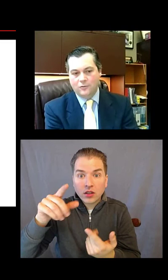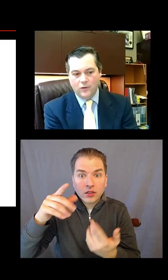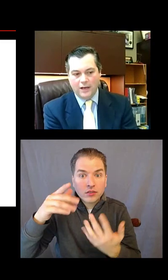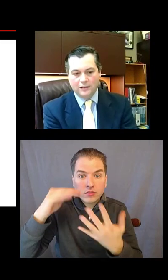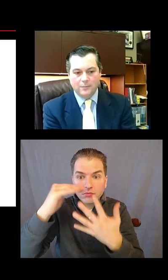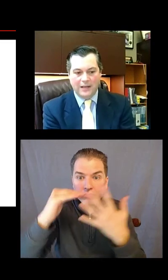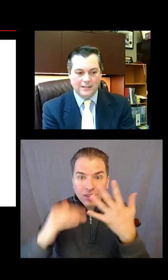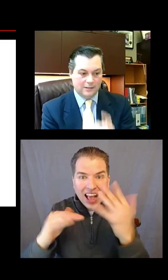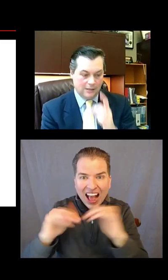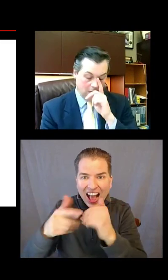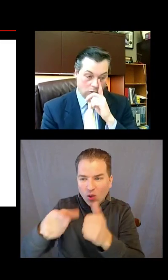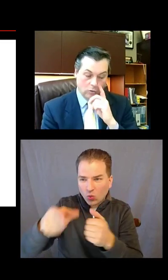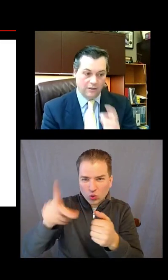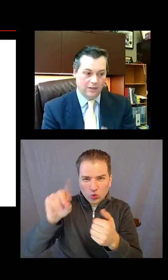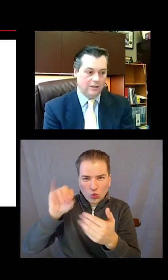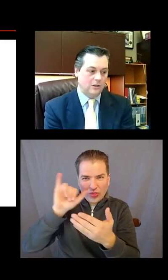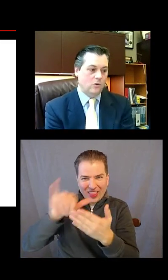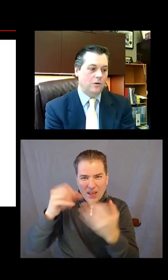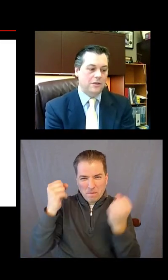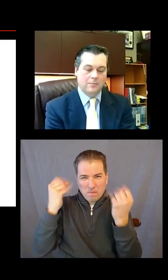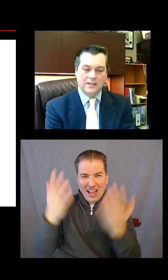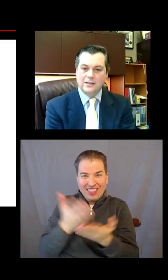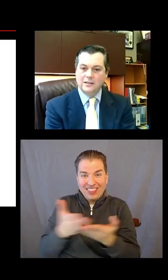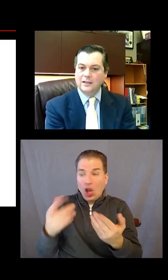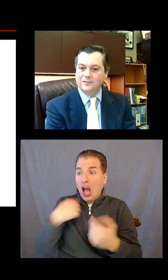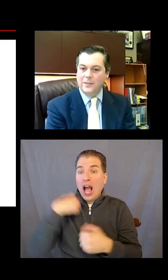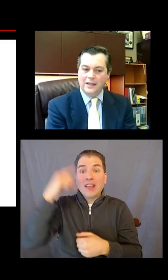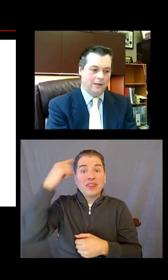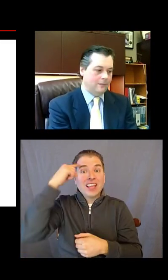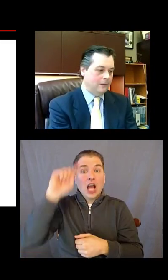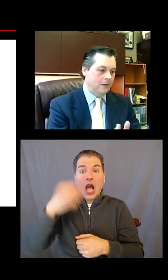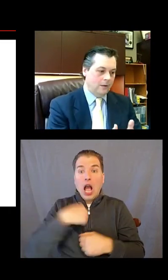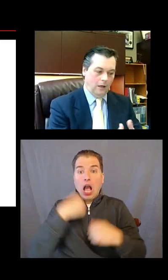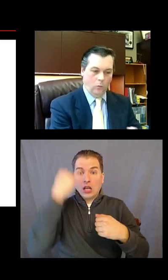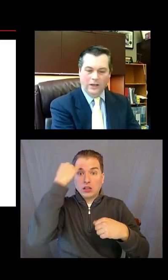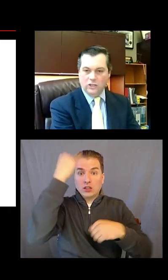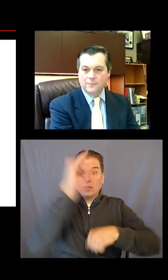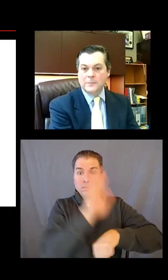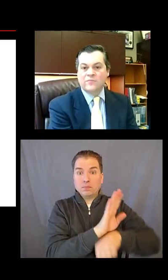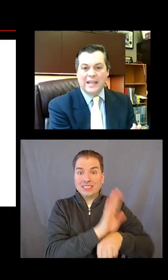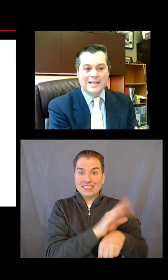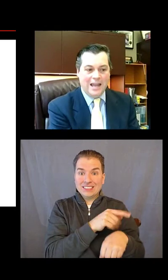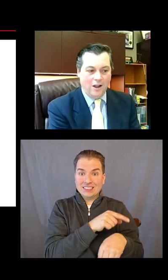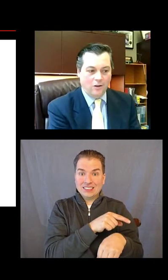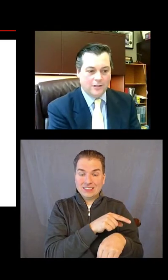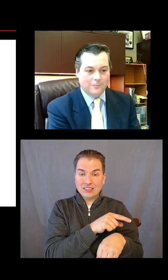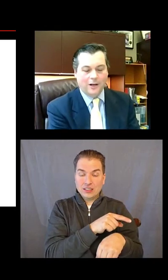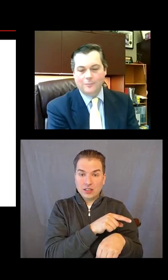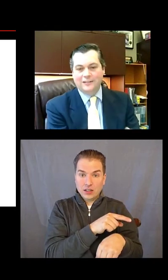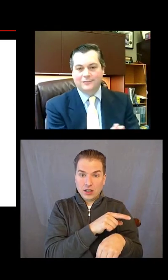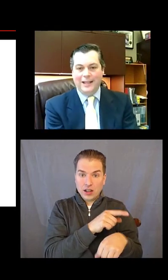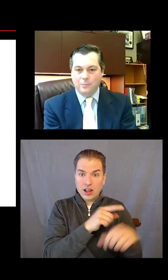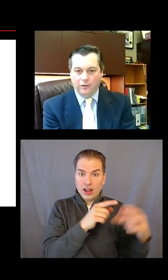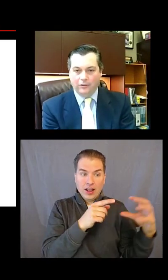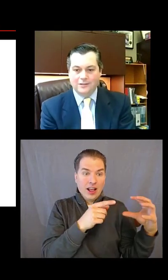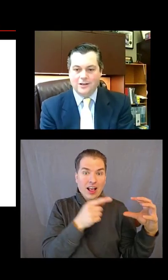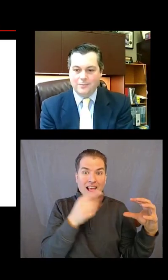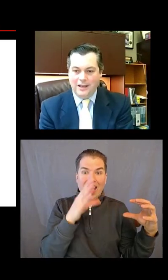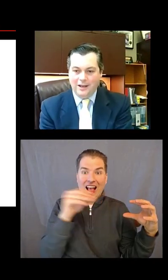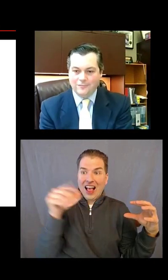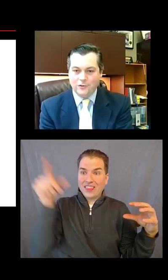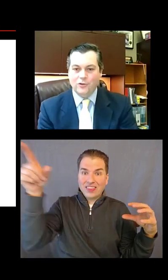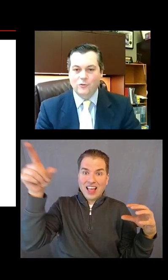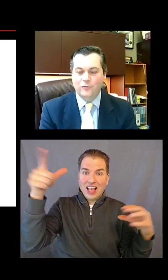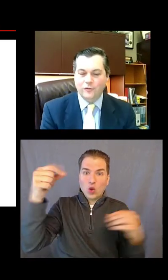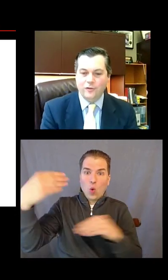overtime on a regular basis and you think that you're in the business of making a widget, and now the Department of Labor is